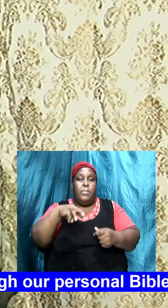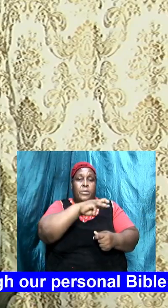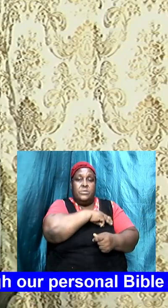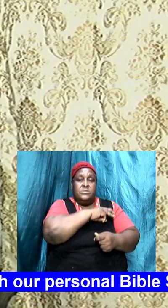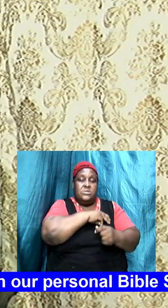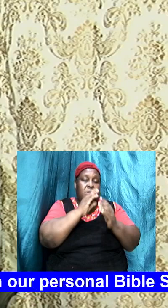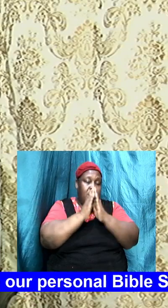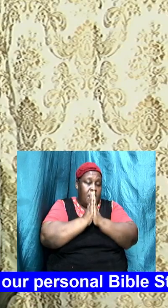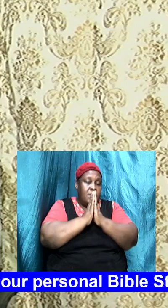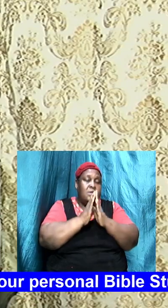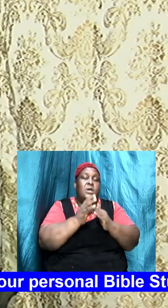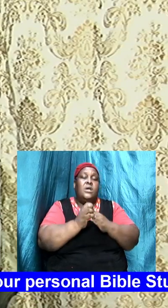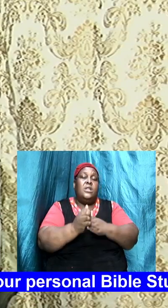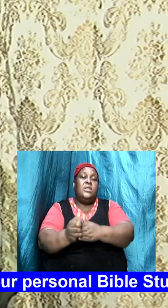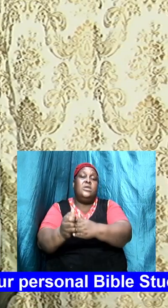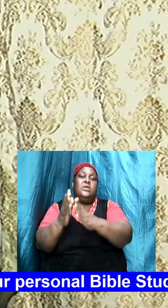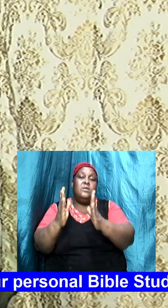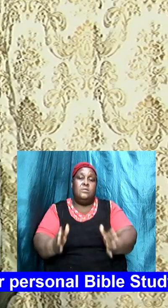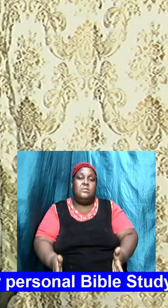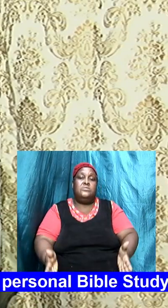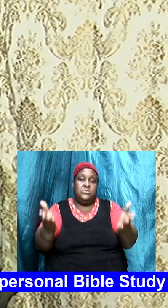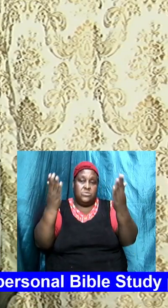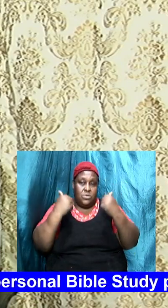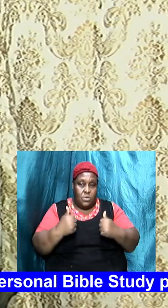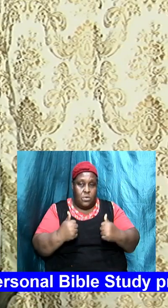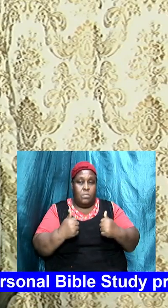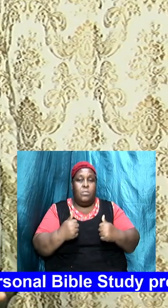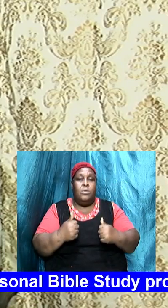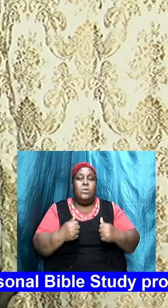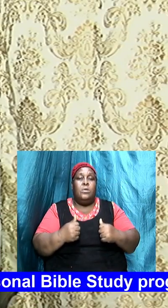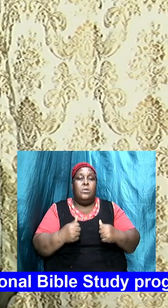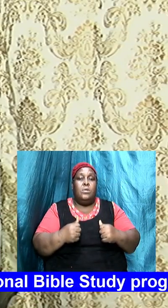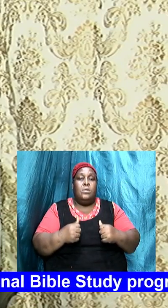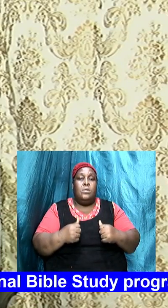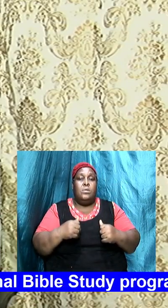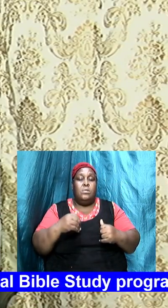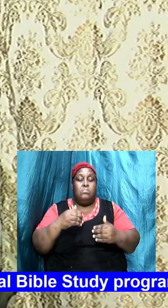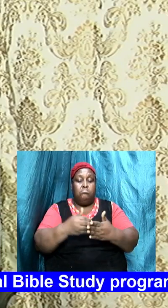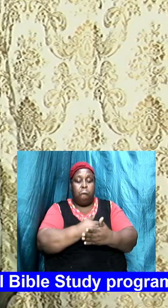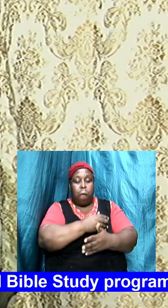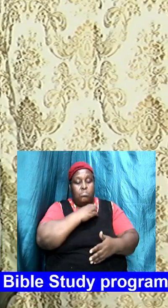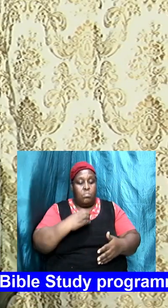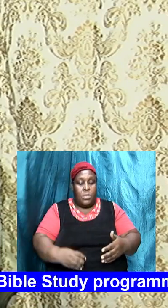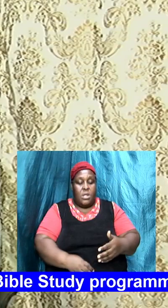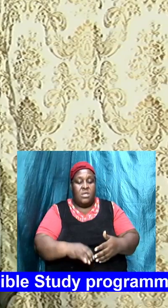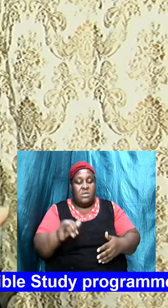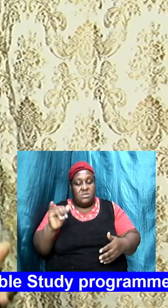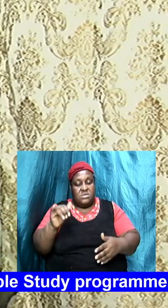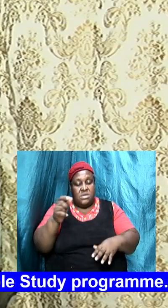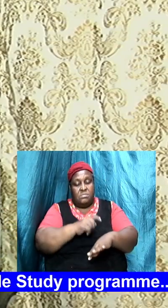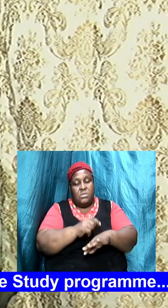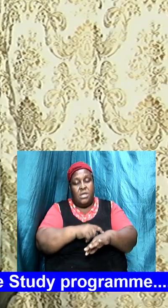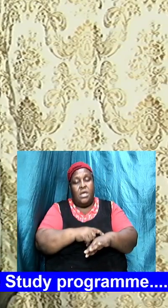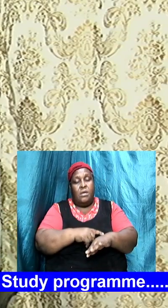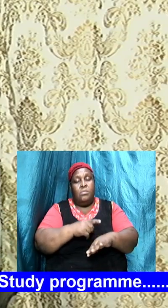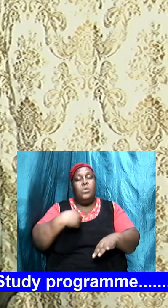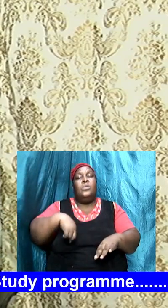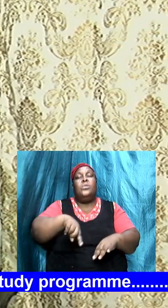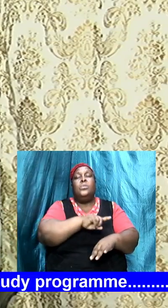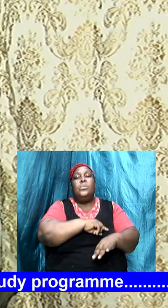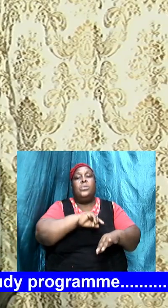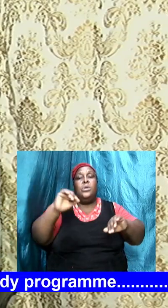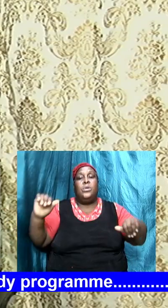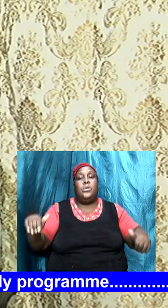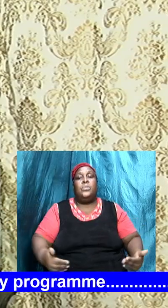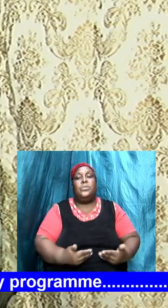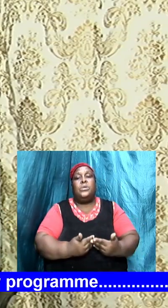well, you know, because, you know, the new converts need to know, and at the same time we greet, you know, the